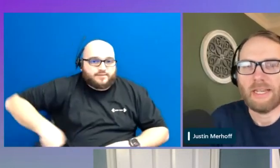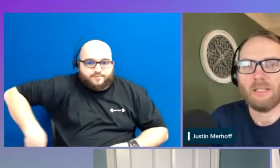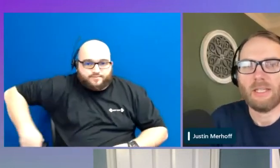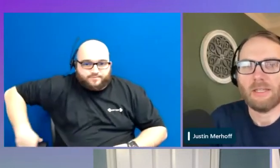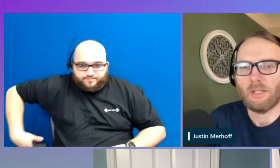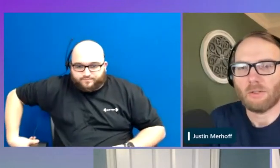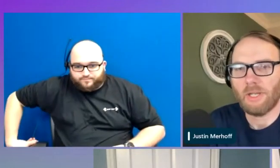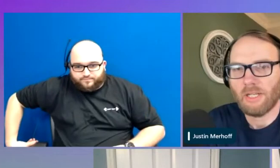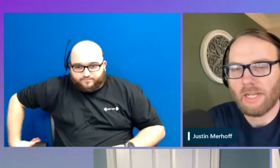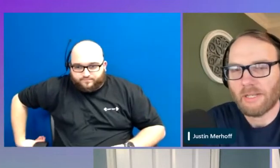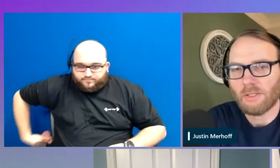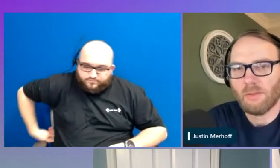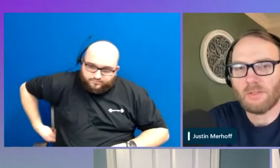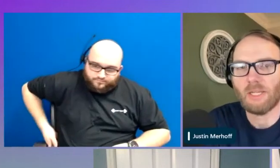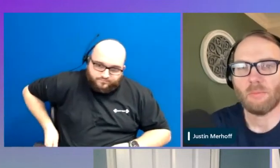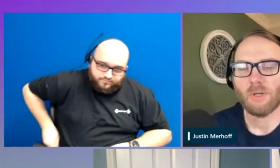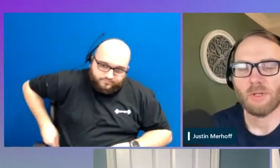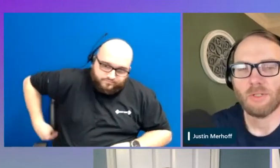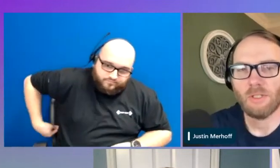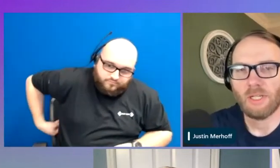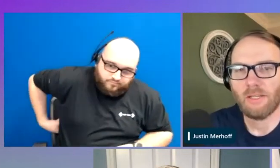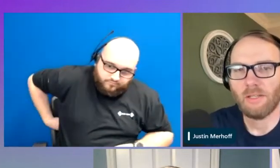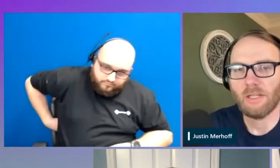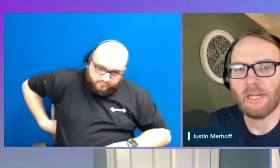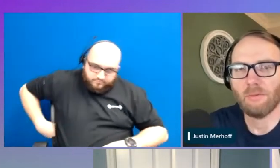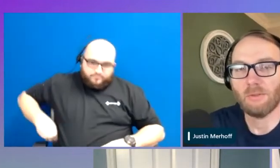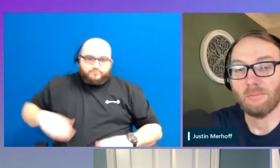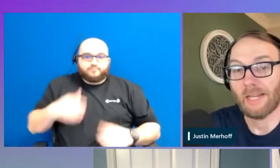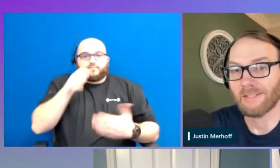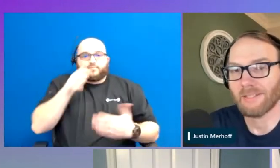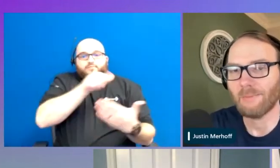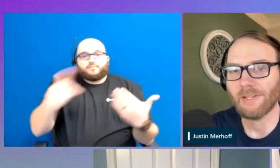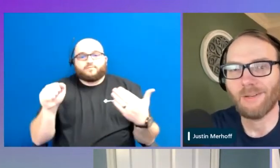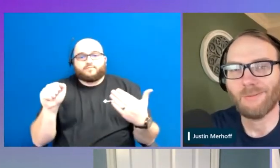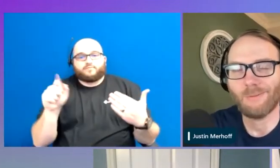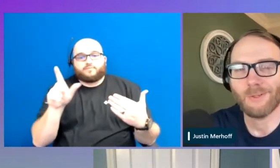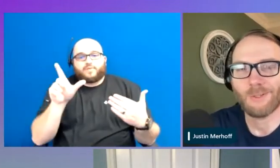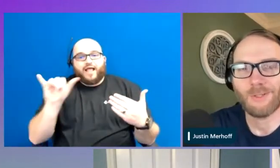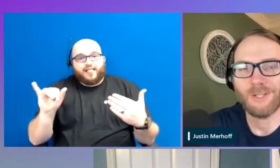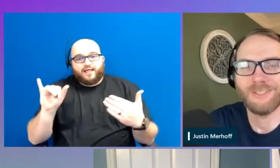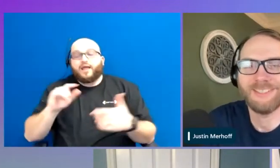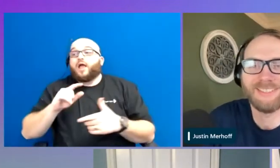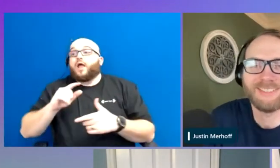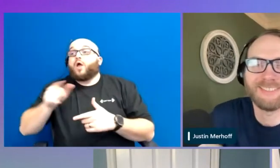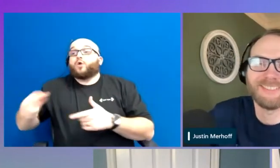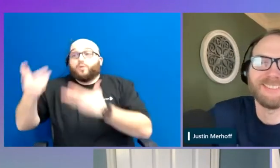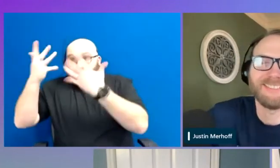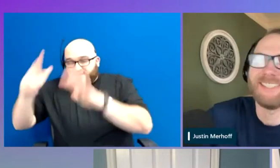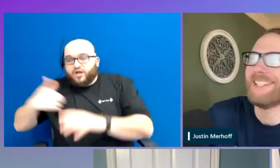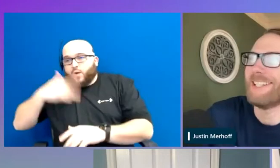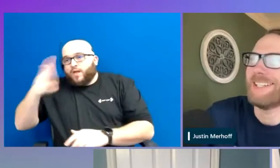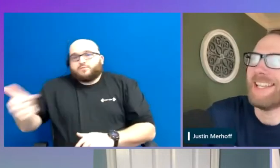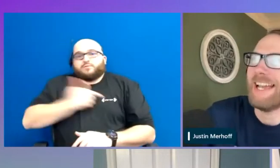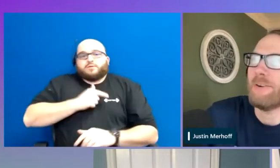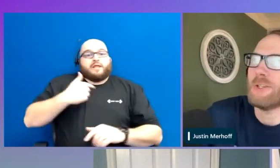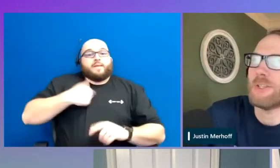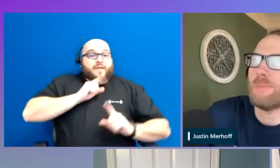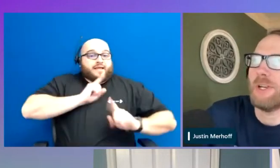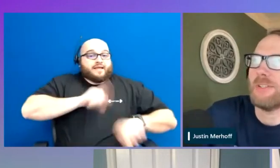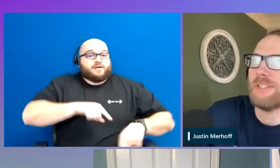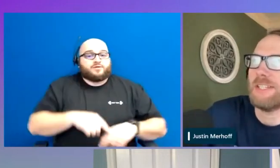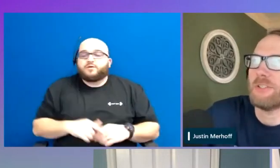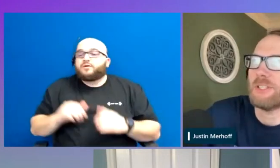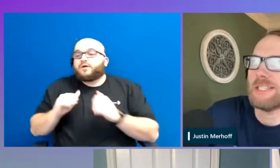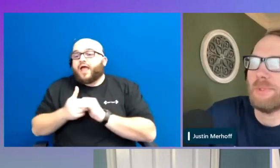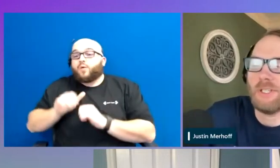And Ali, go ahead and ask you the same question, and then I will ask it myself once you're done. How has your Yes.